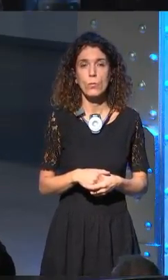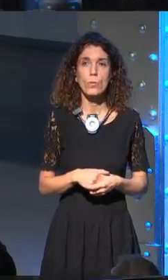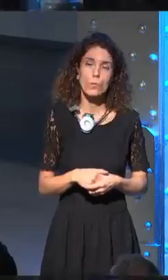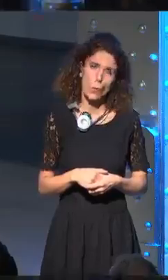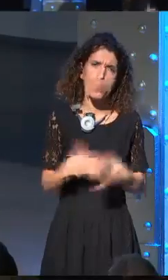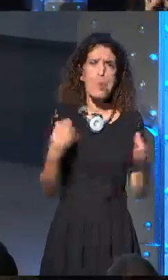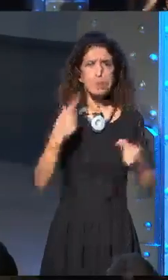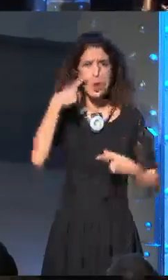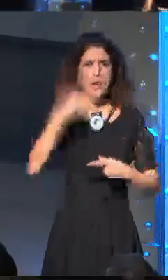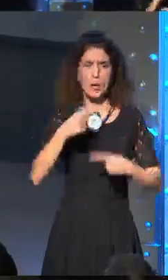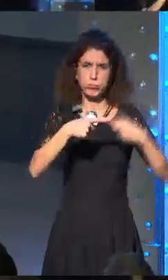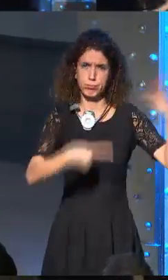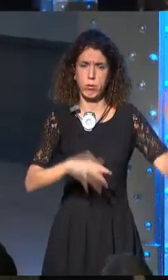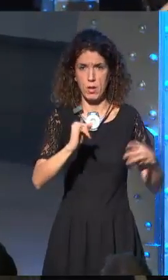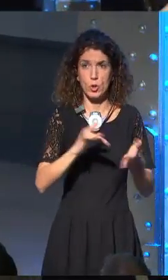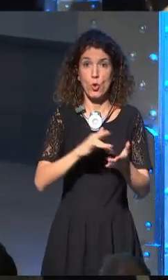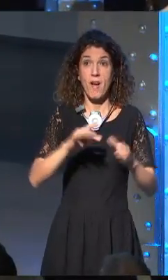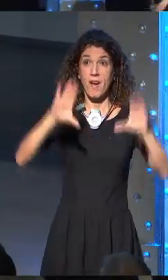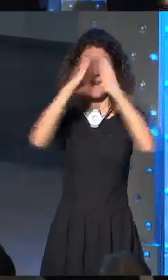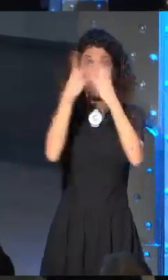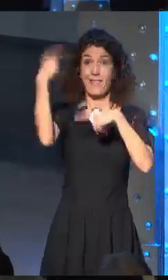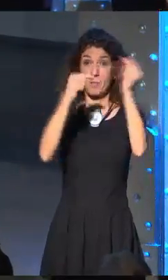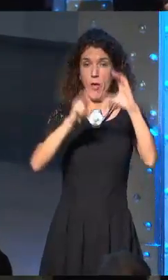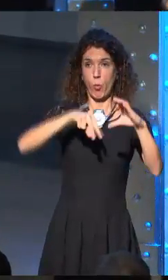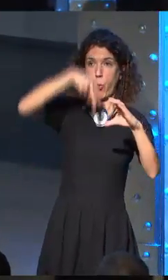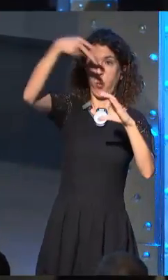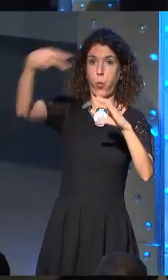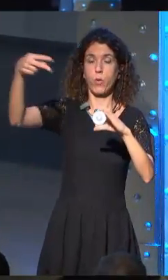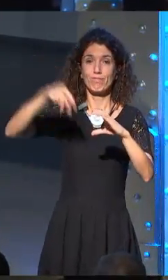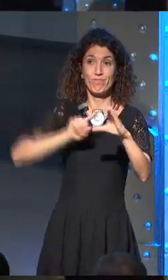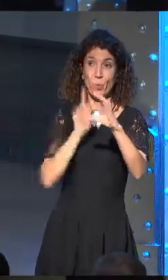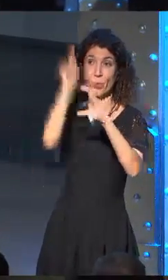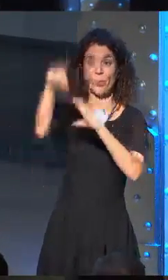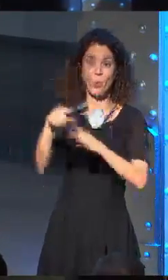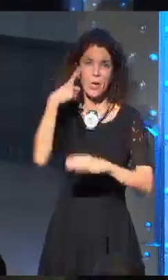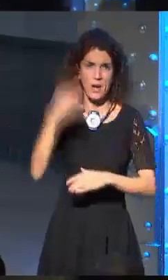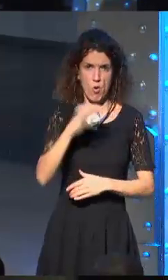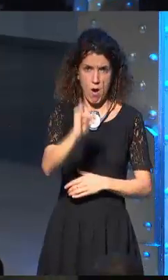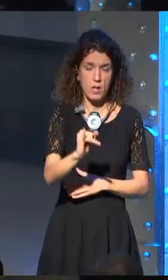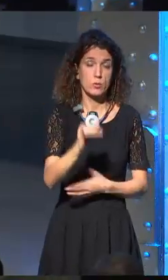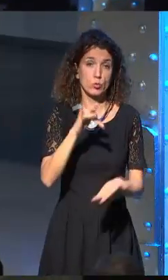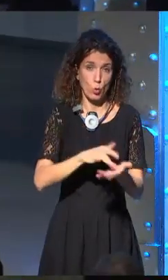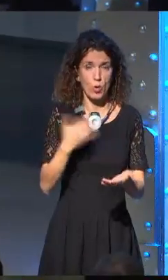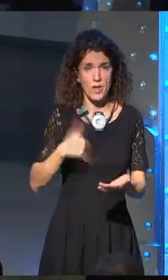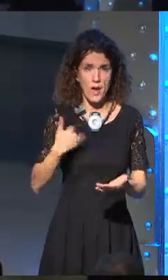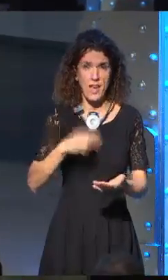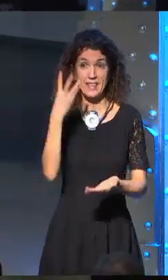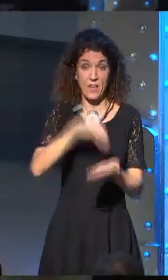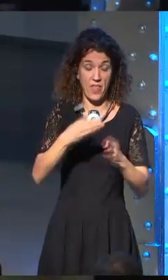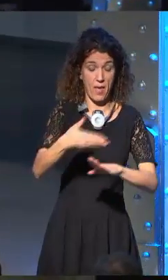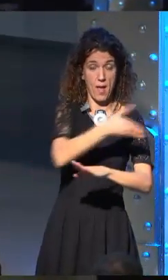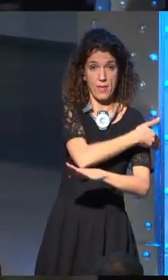Risks in flying in space, and I had flown 3 times previously, and the physical